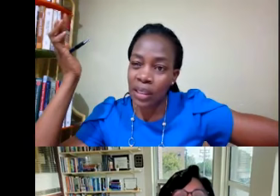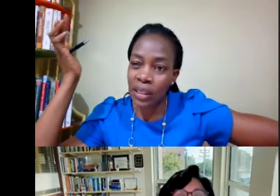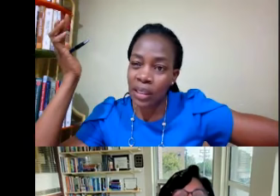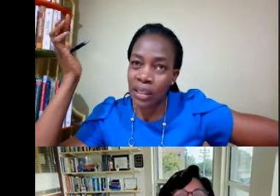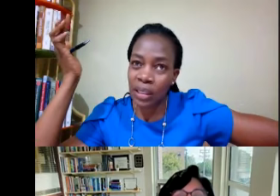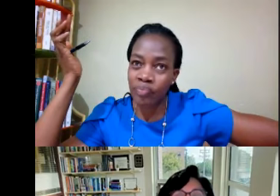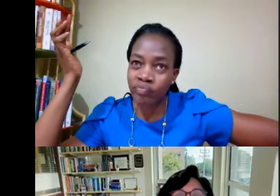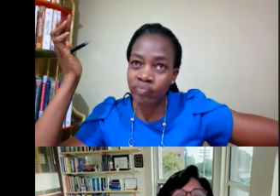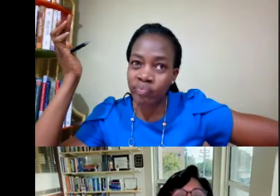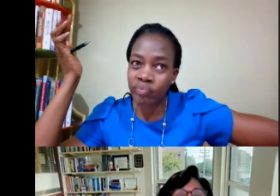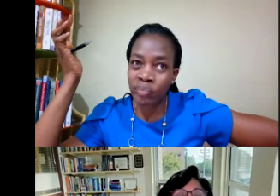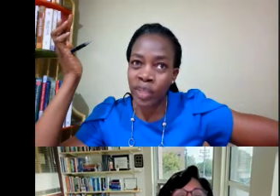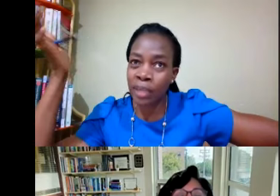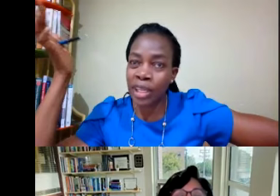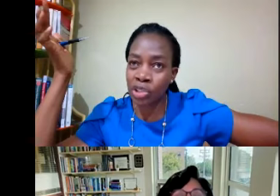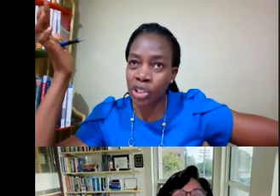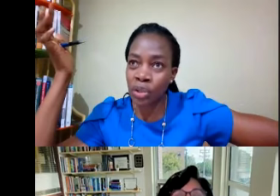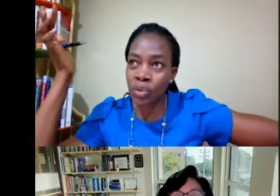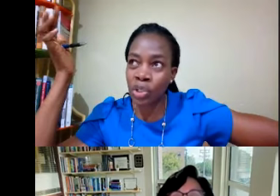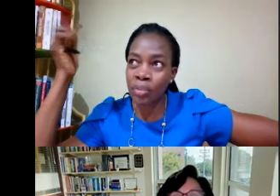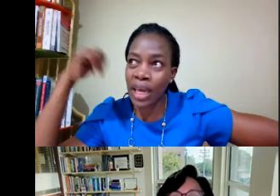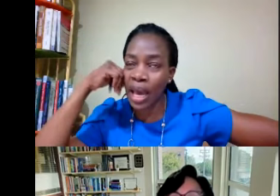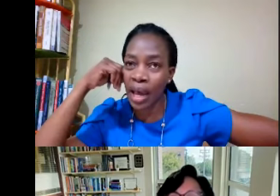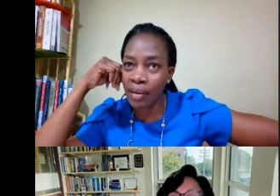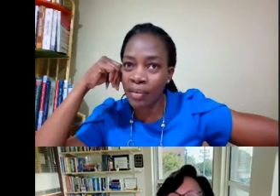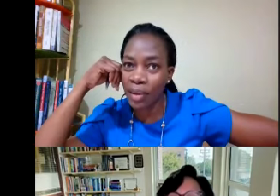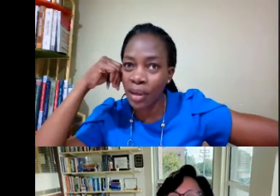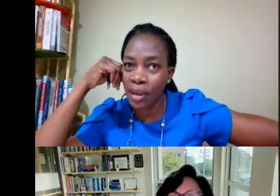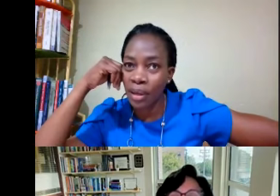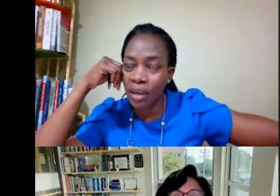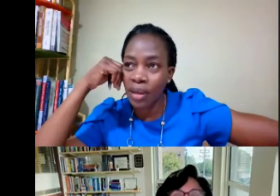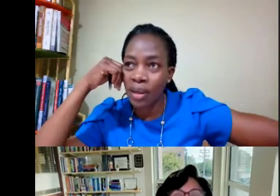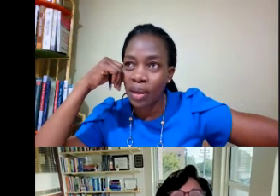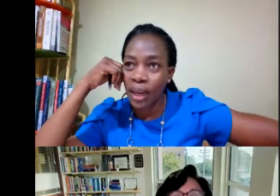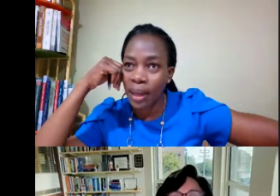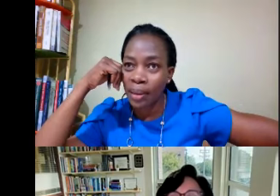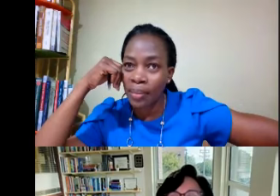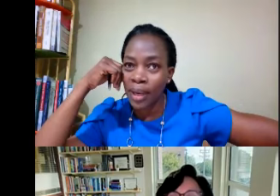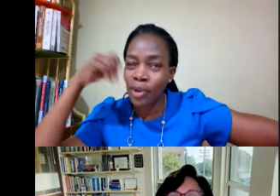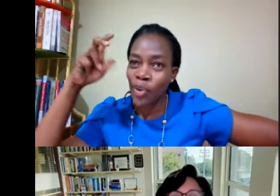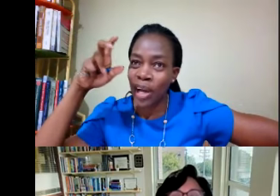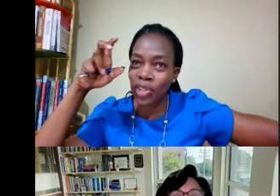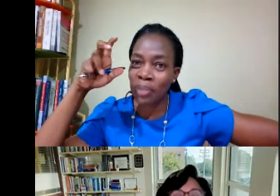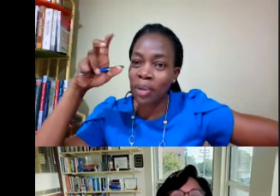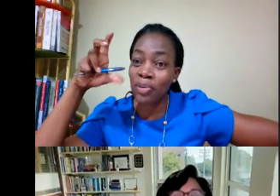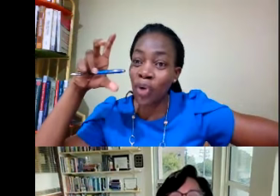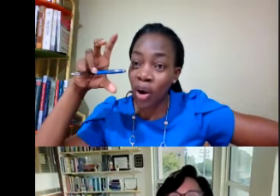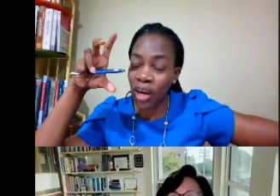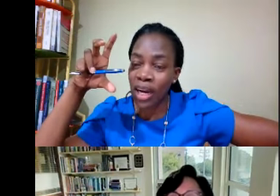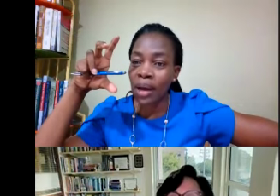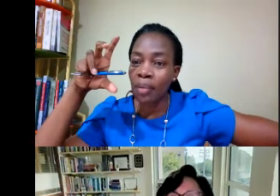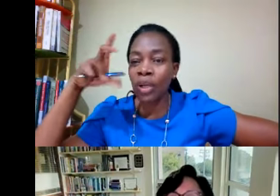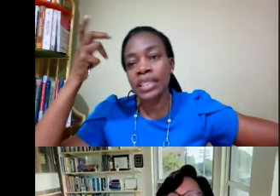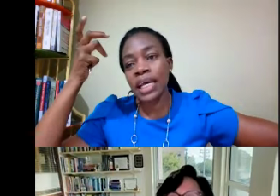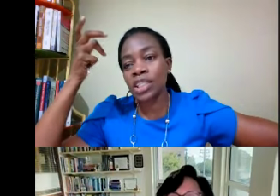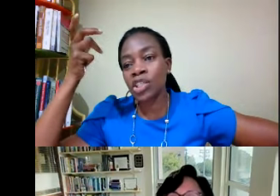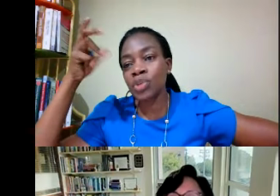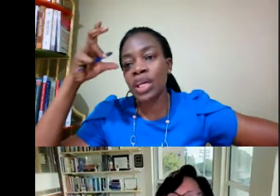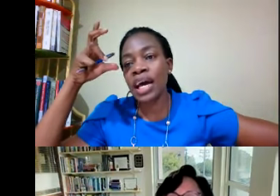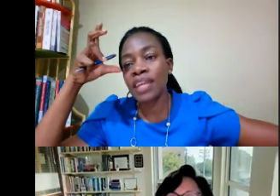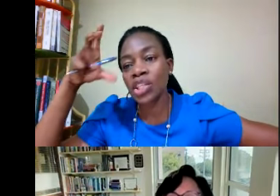say in a elementary school, you may have, I'm not quite sure, I may be wrong, but